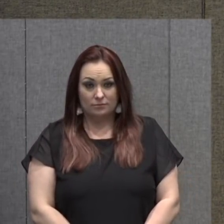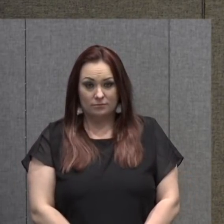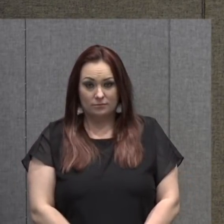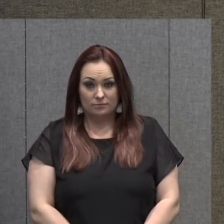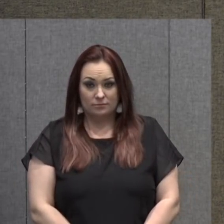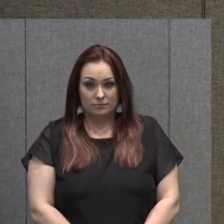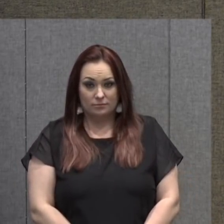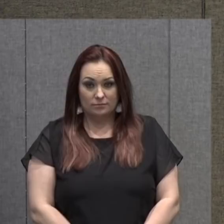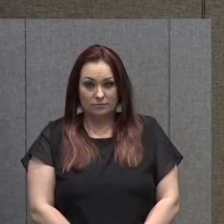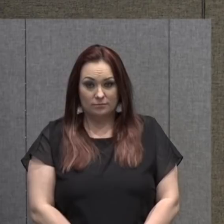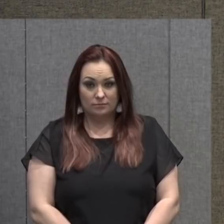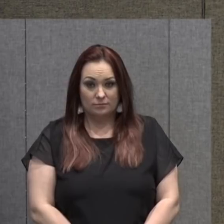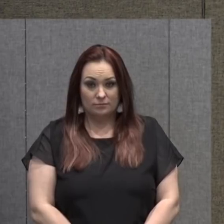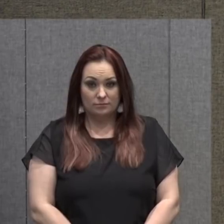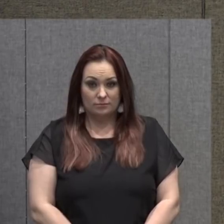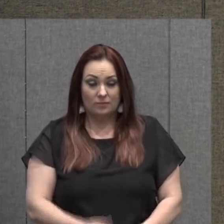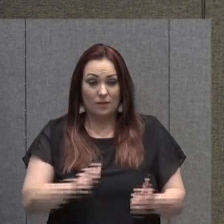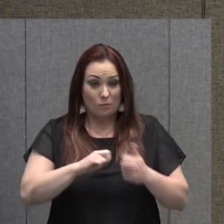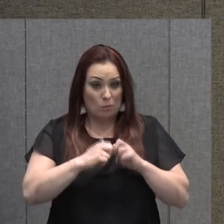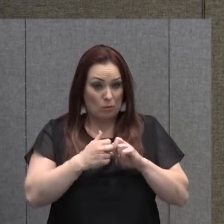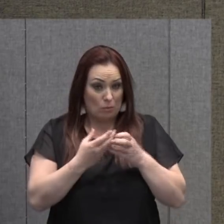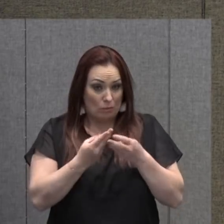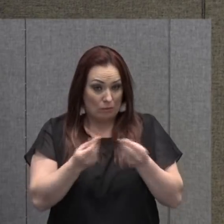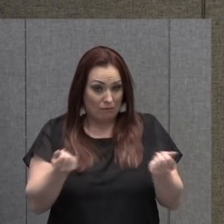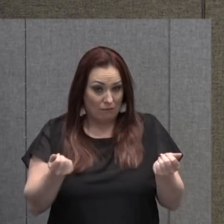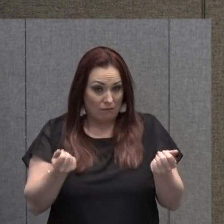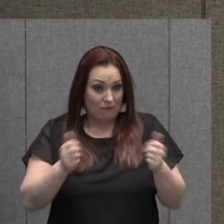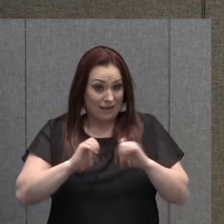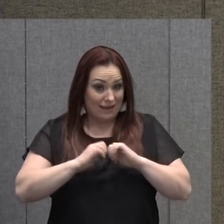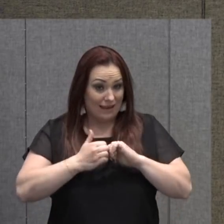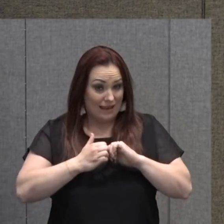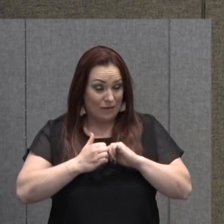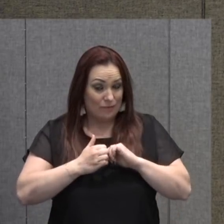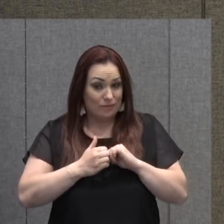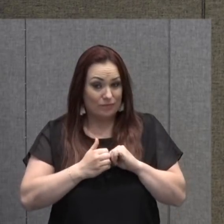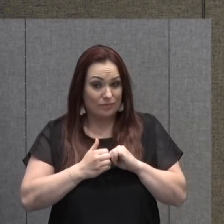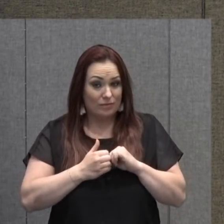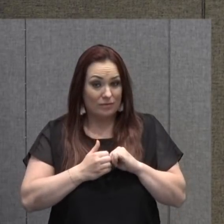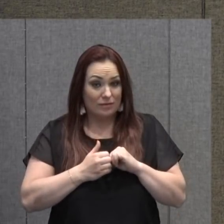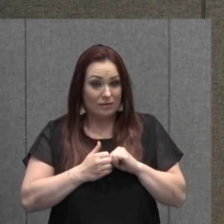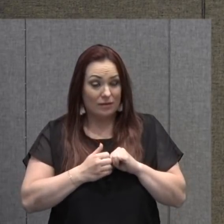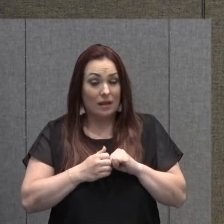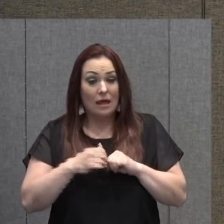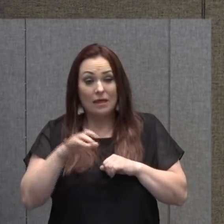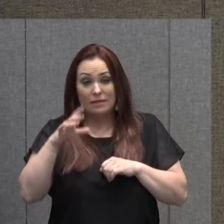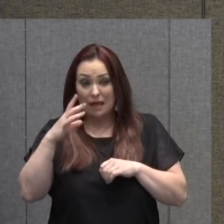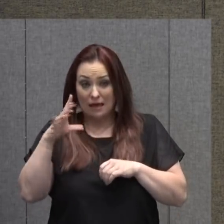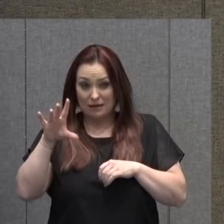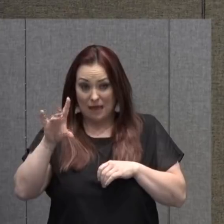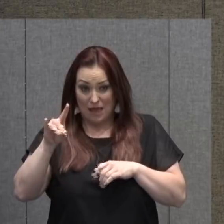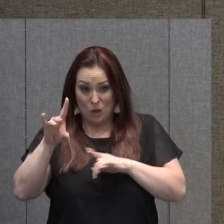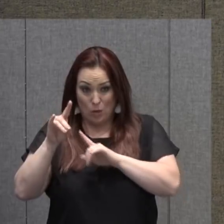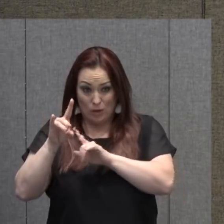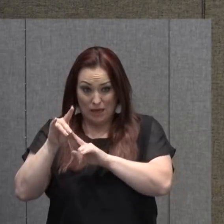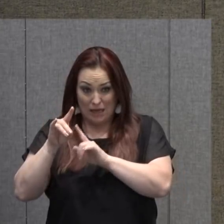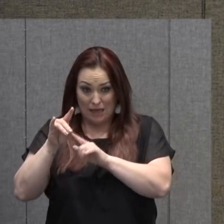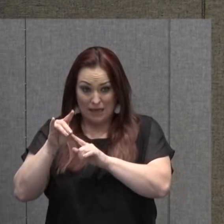The solution is, oh yeah, I did this for you boys. Coyote